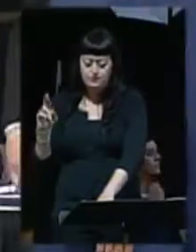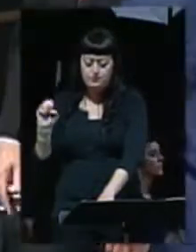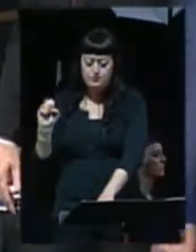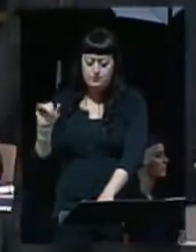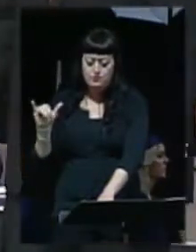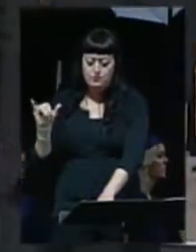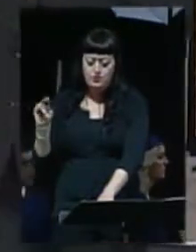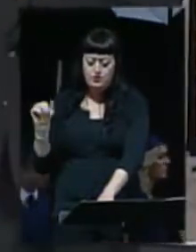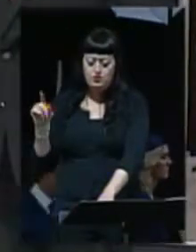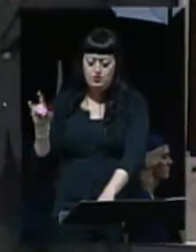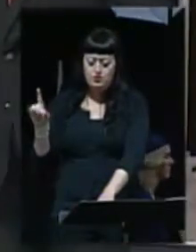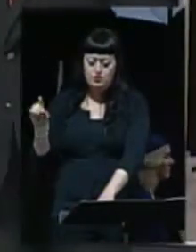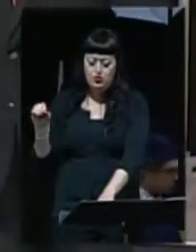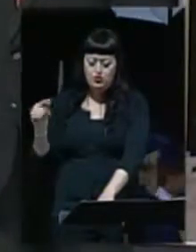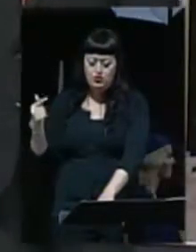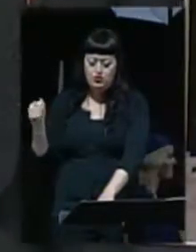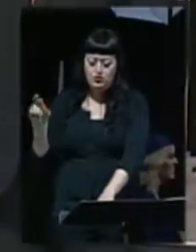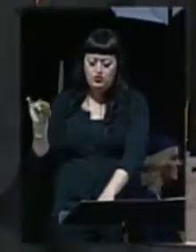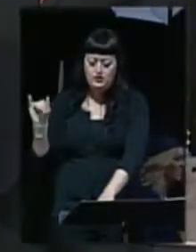Reynaldo Garcia.